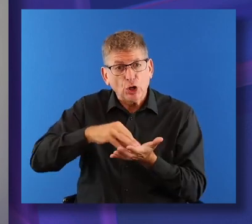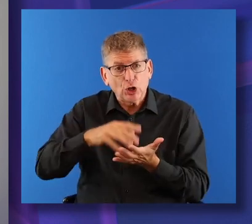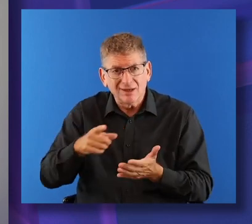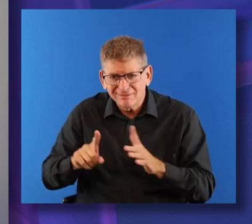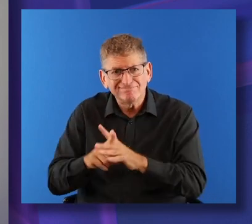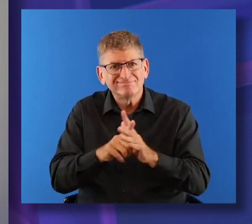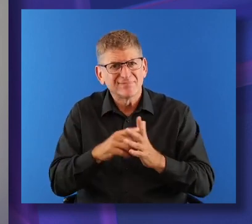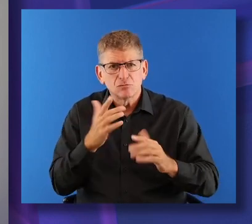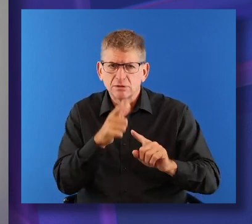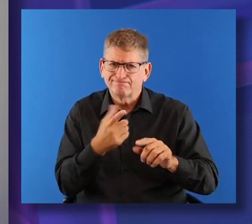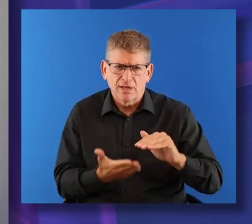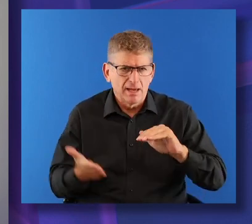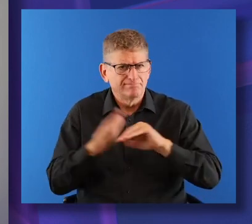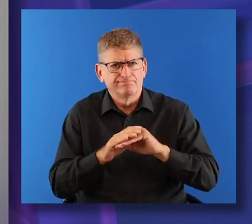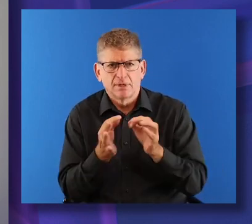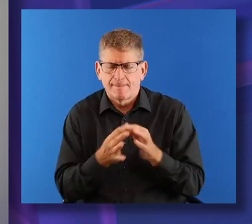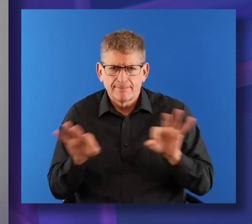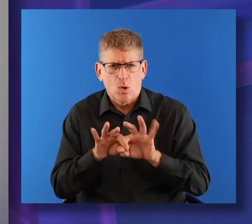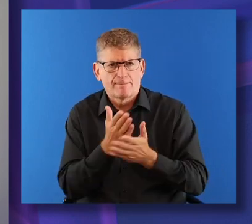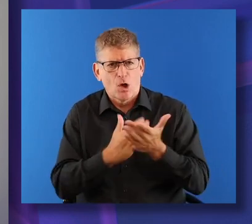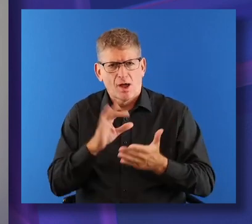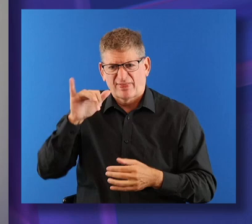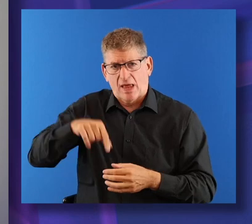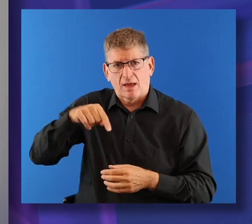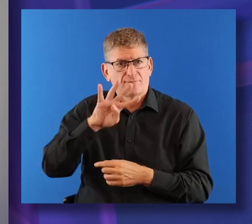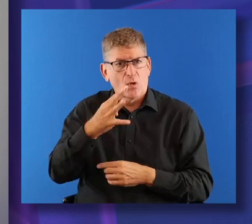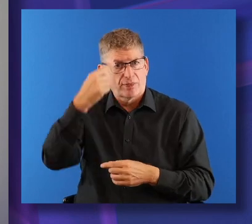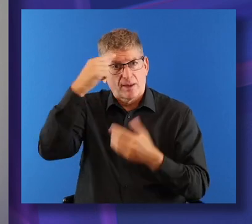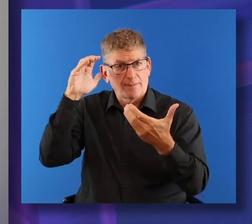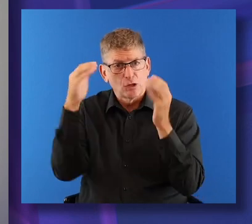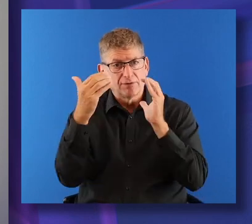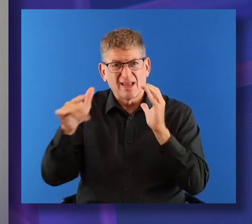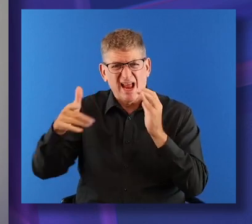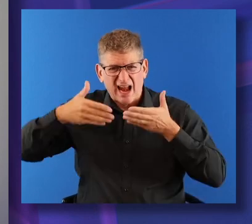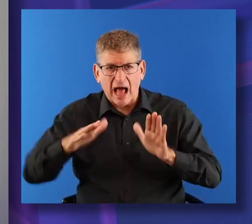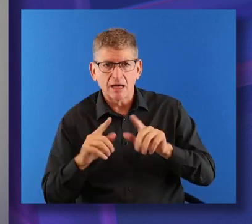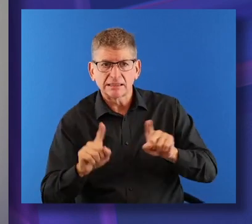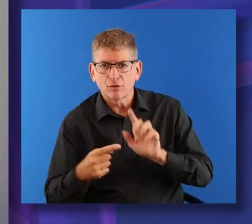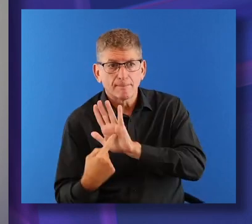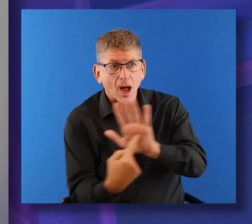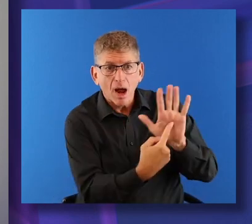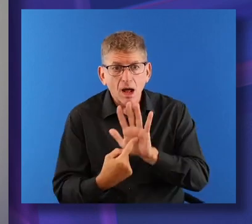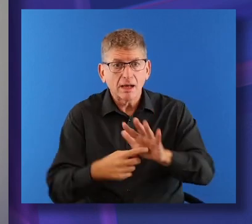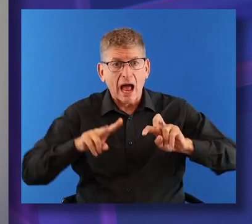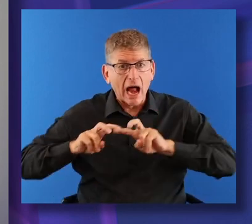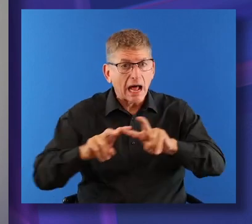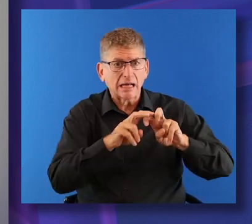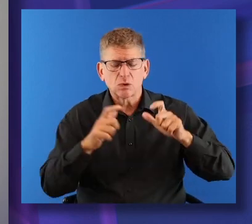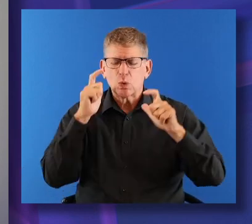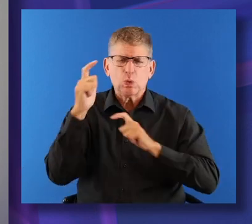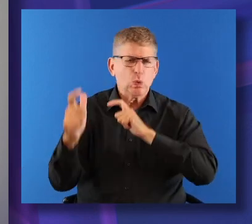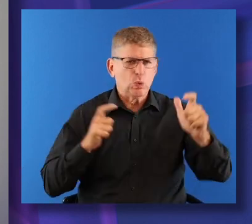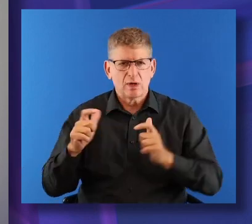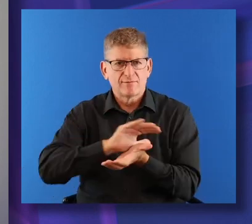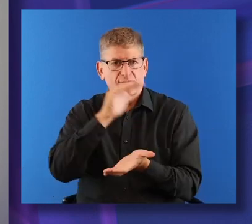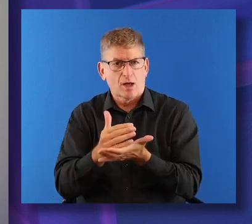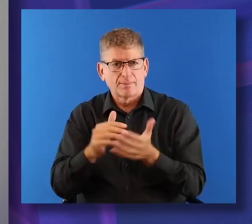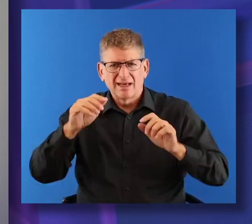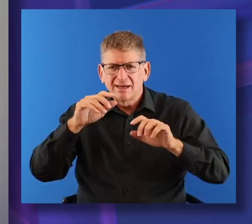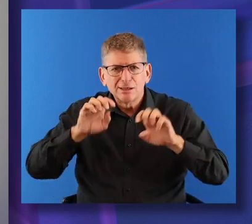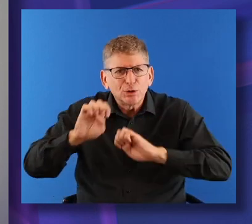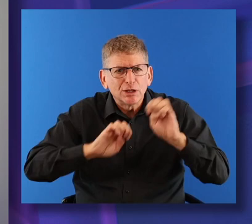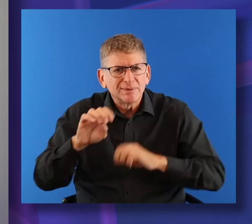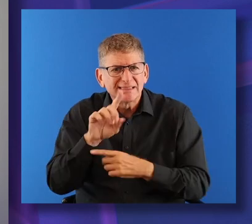analysis of large volumes of experimental scientific data. Now, it's important to emphasize that each paradigm does